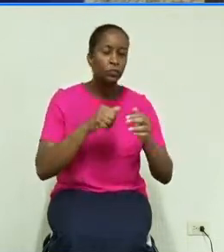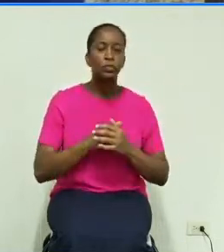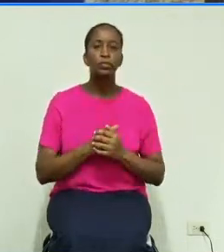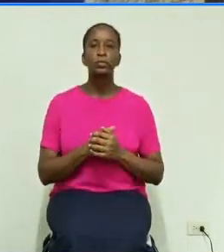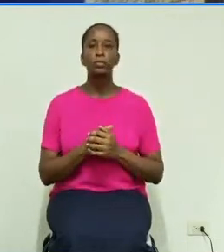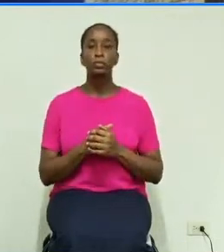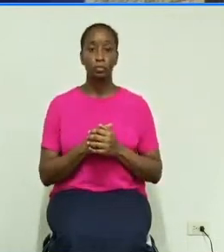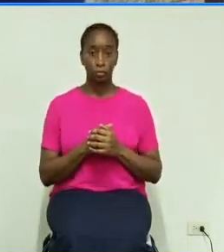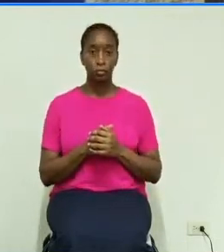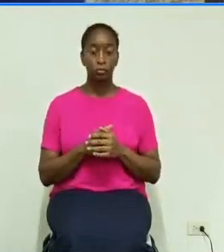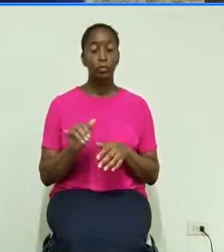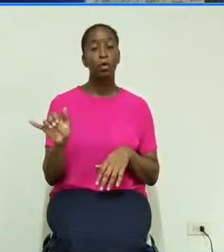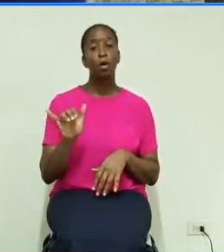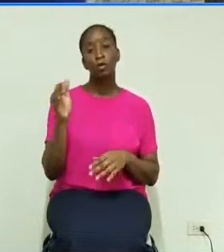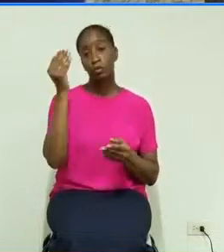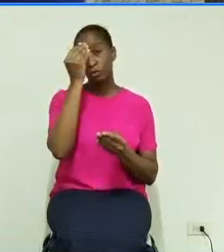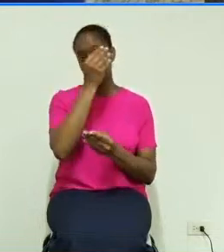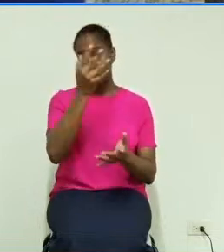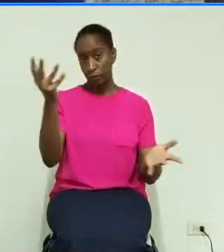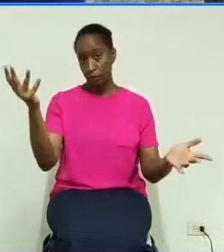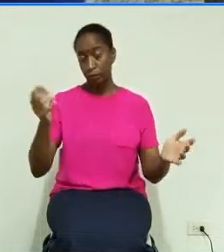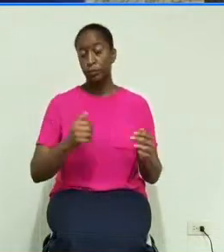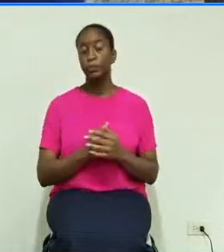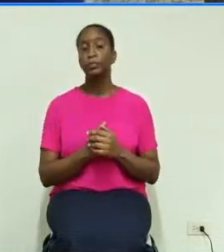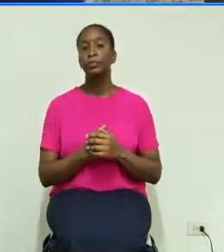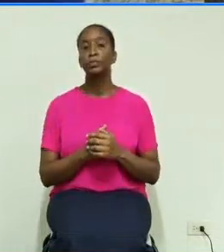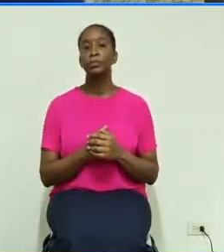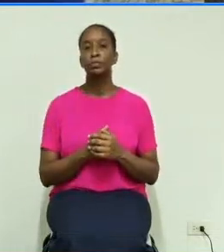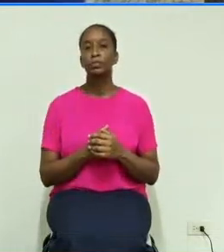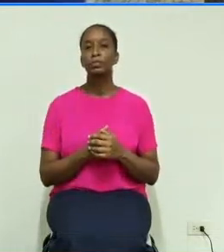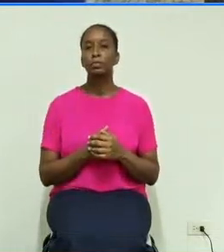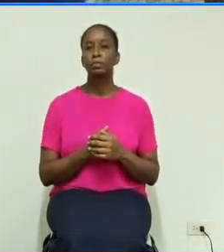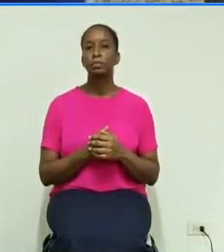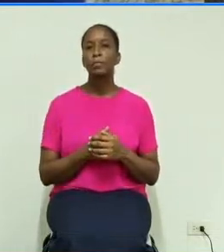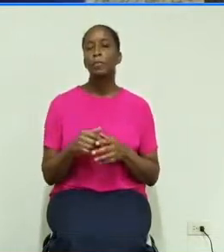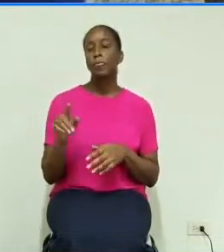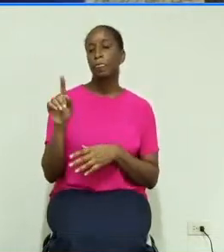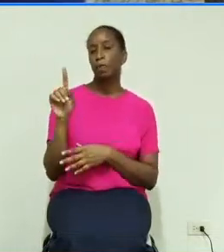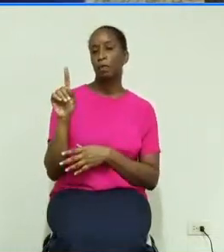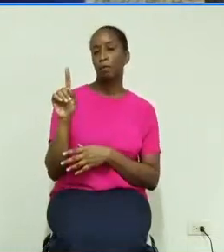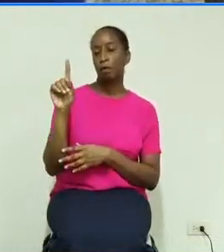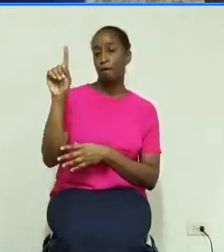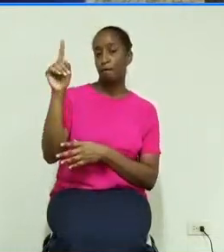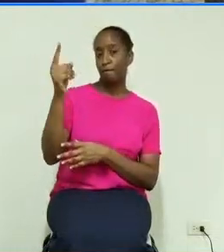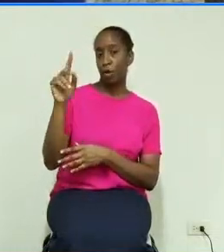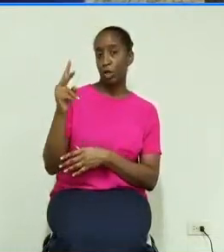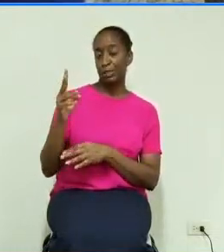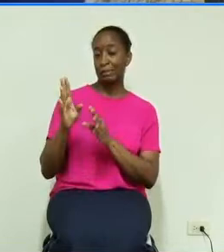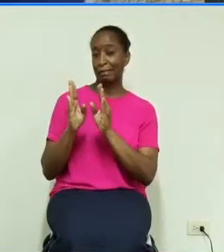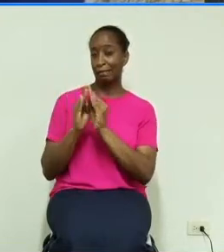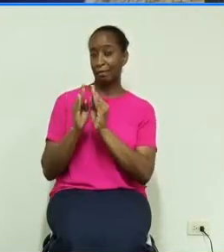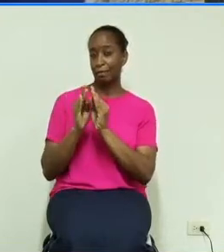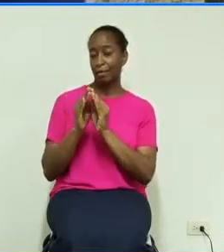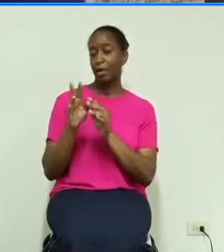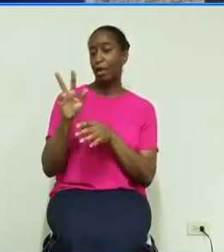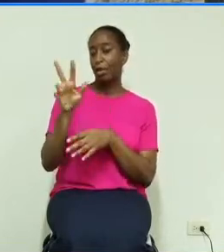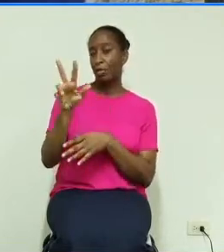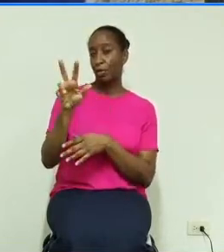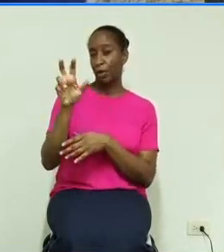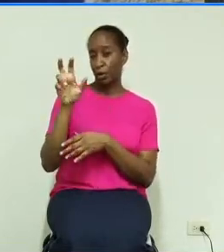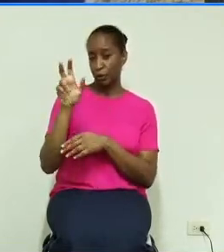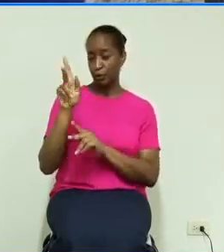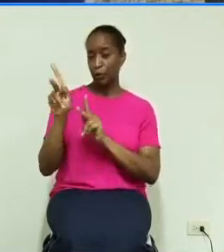had roughly 300 people online at the first two meetings. Last week, our numbers jumped up